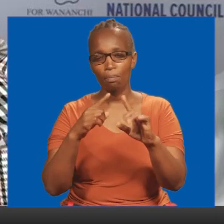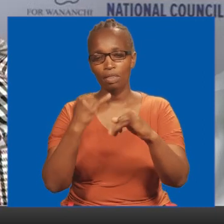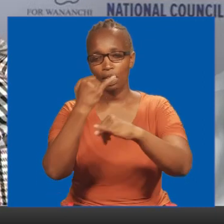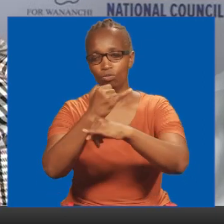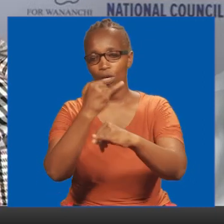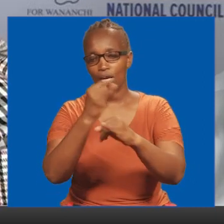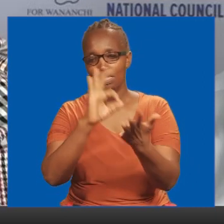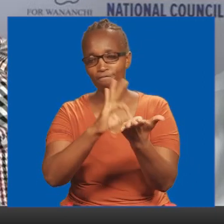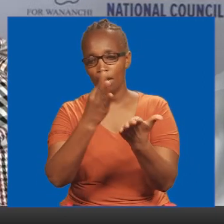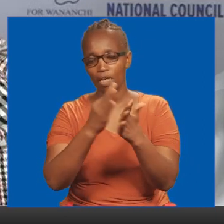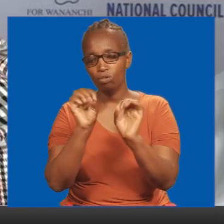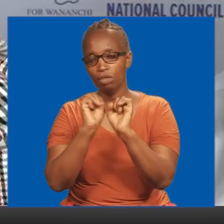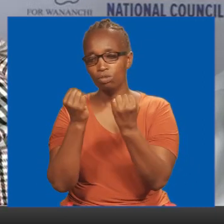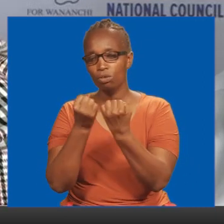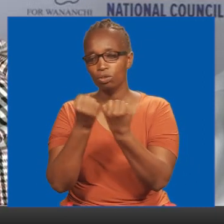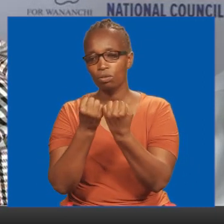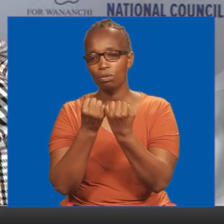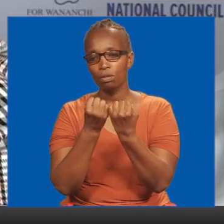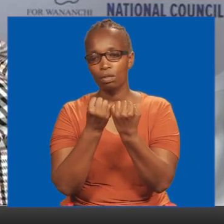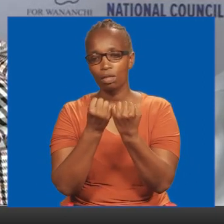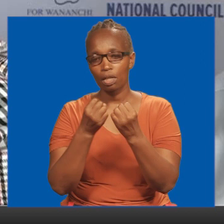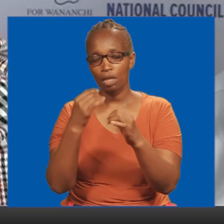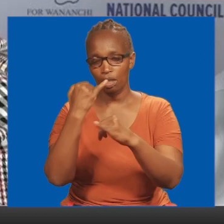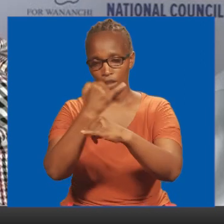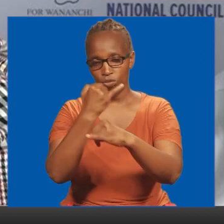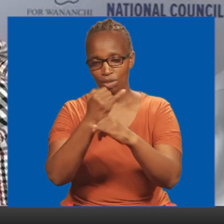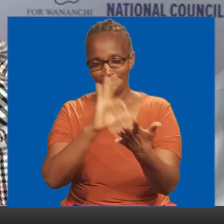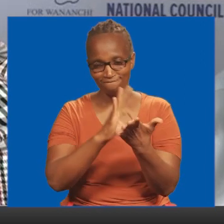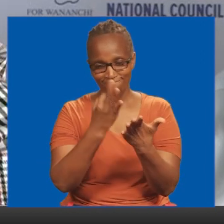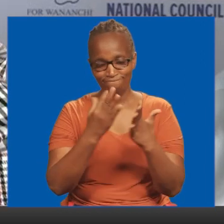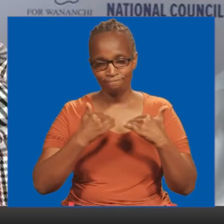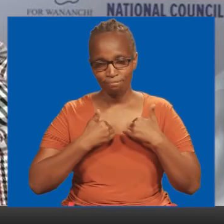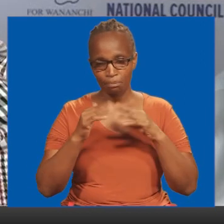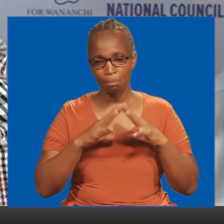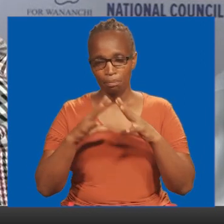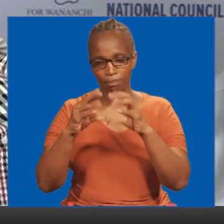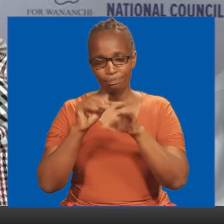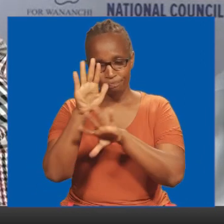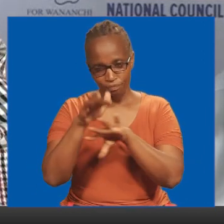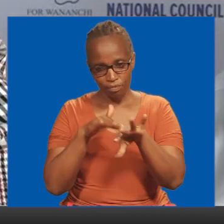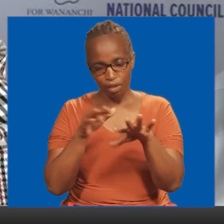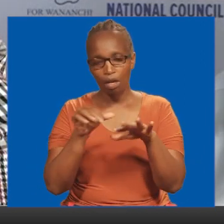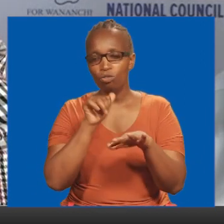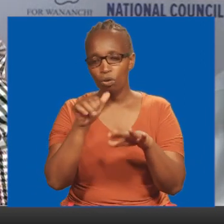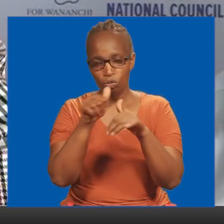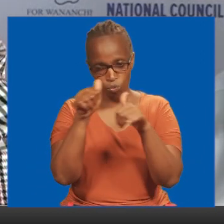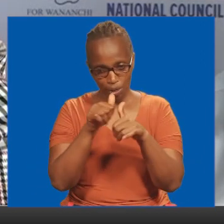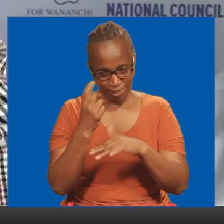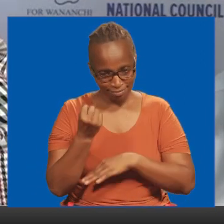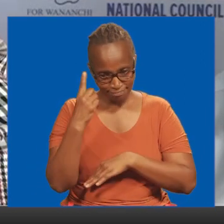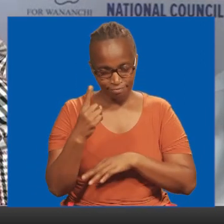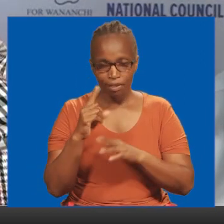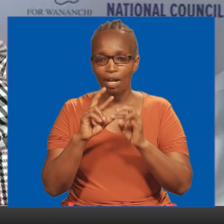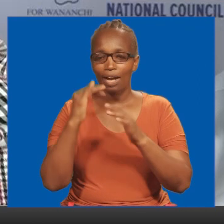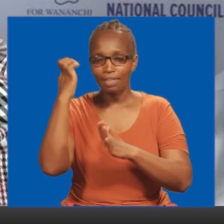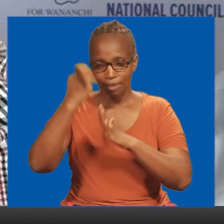Health Insurance Fund to the Social Health Insurance Fund is extremely slow and not well understood.